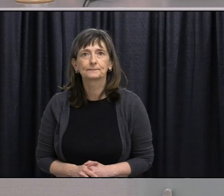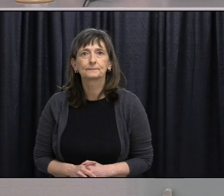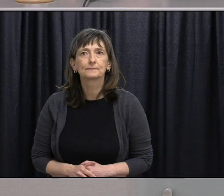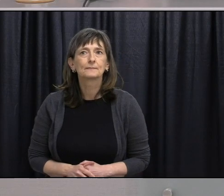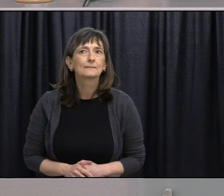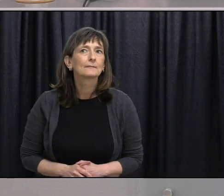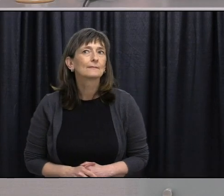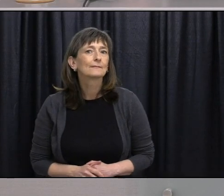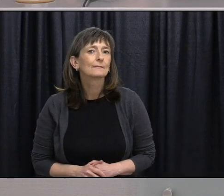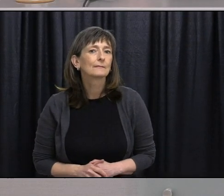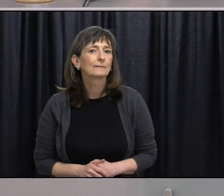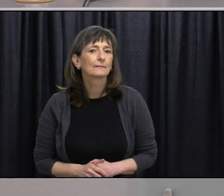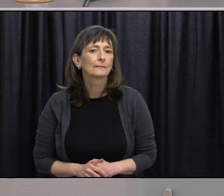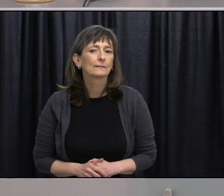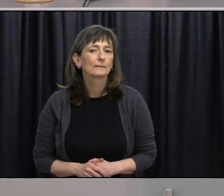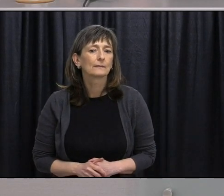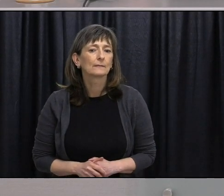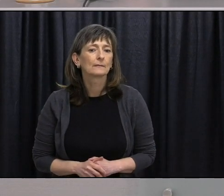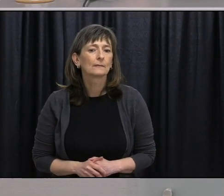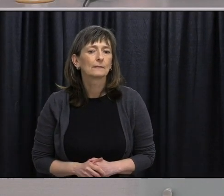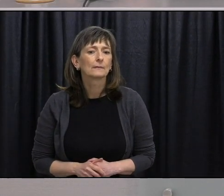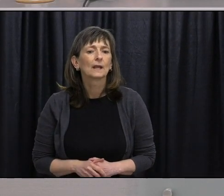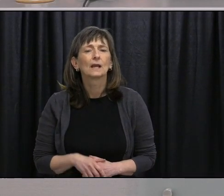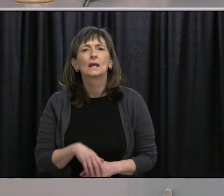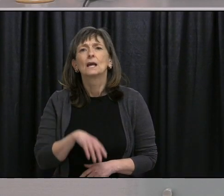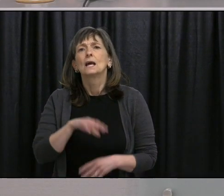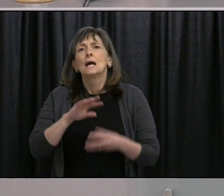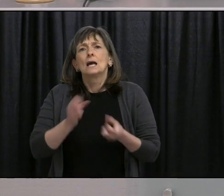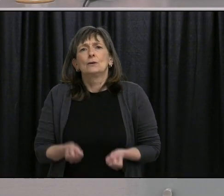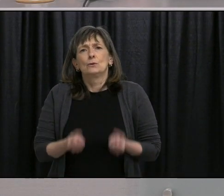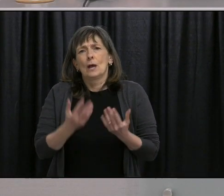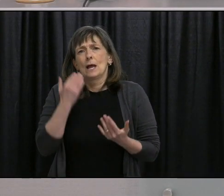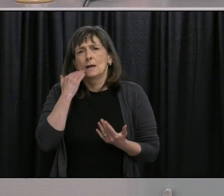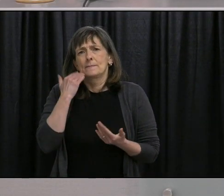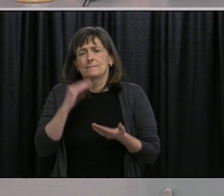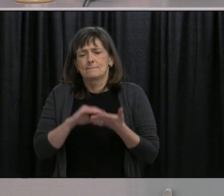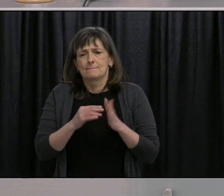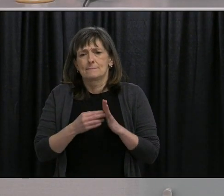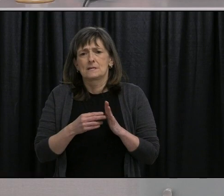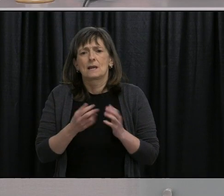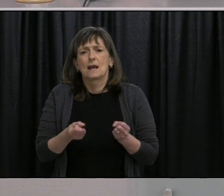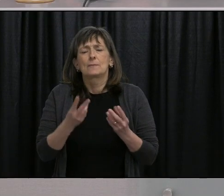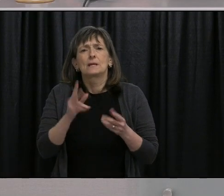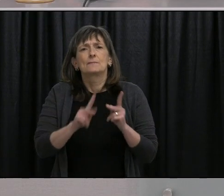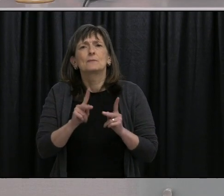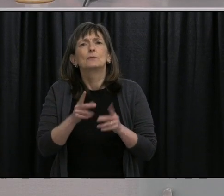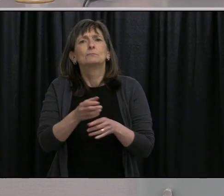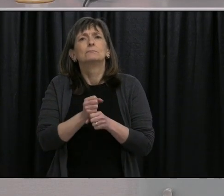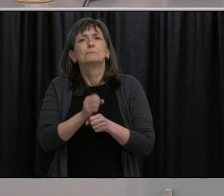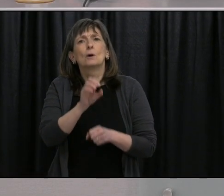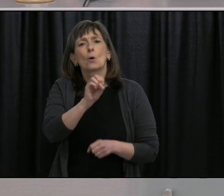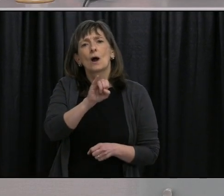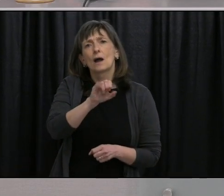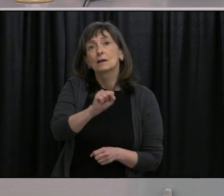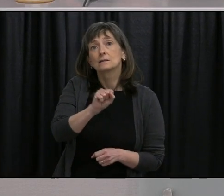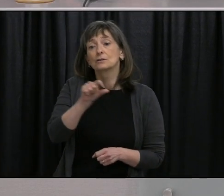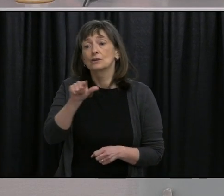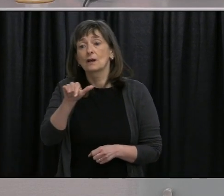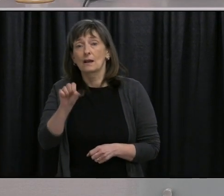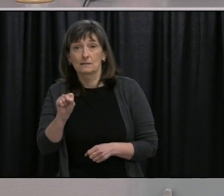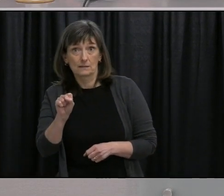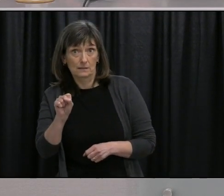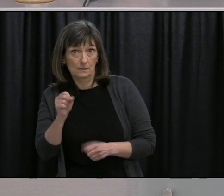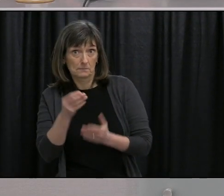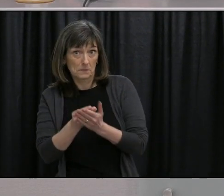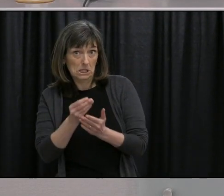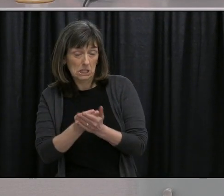Per capita number of people receiving OAS and GIS, and on the face of it, it would seem our province might benefit more.